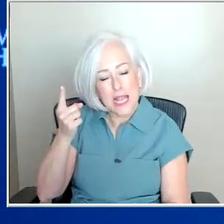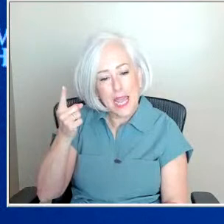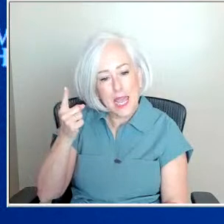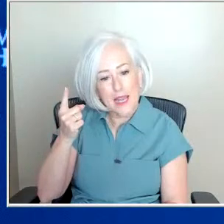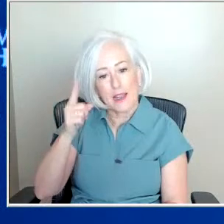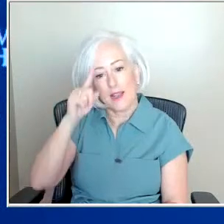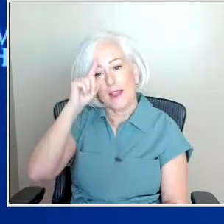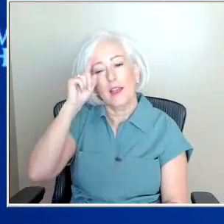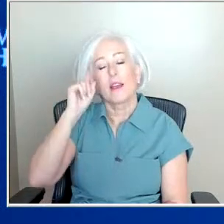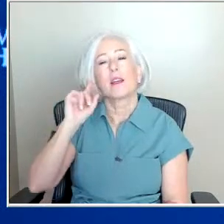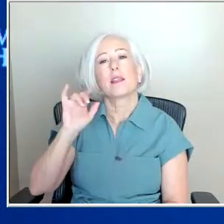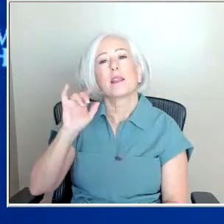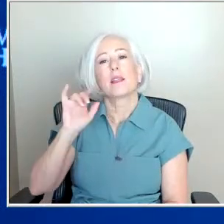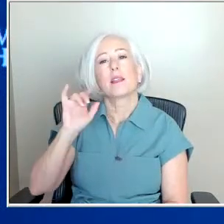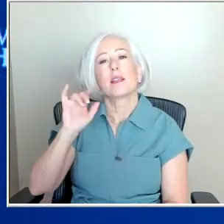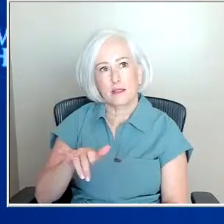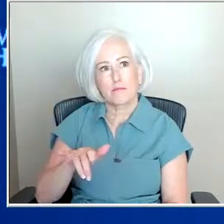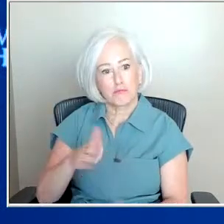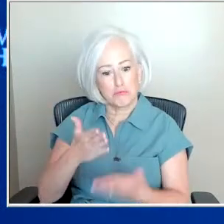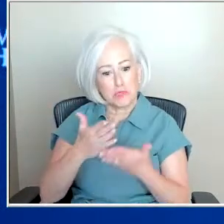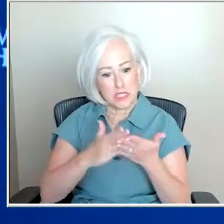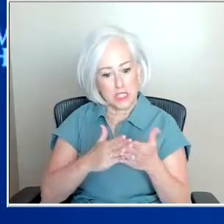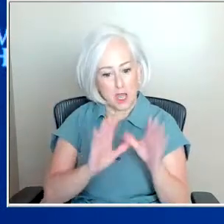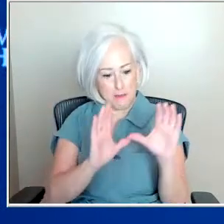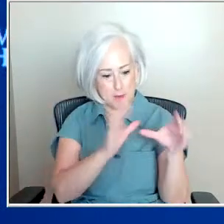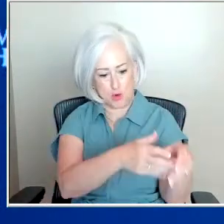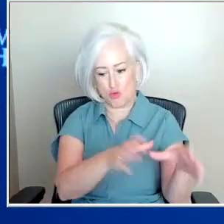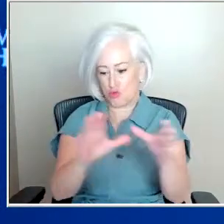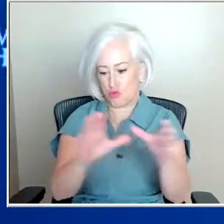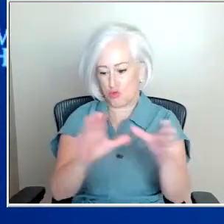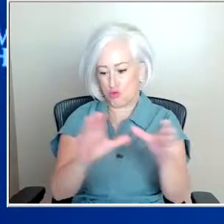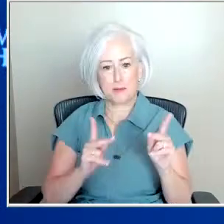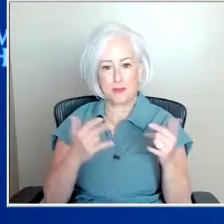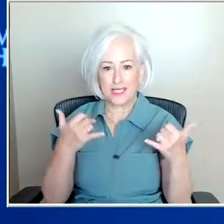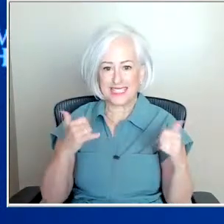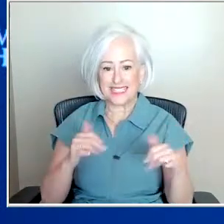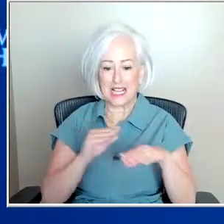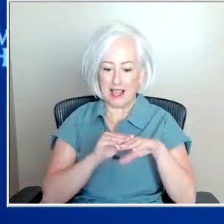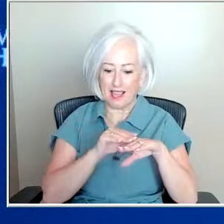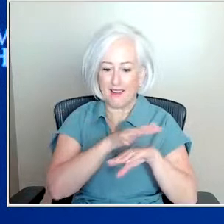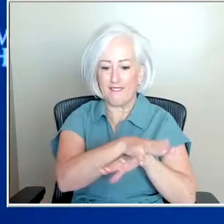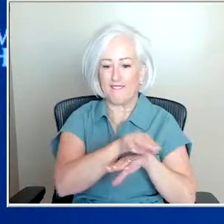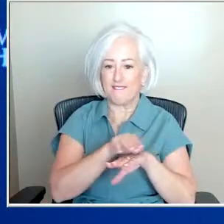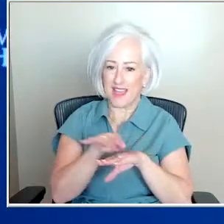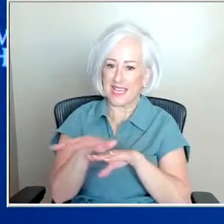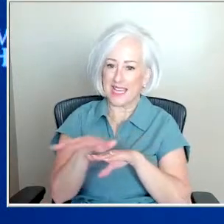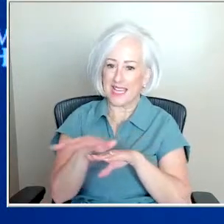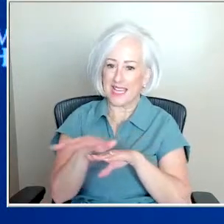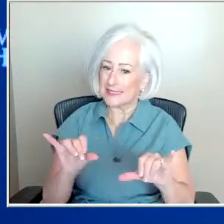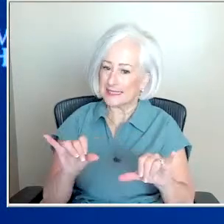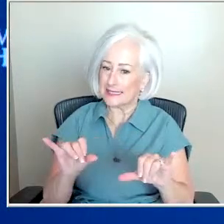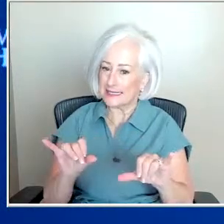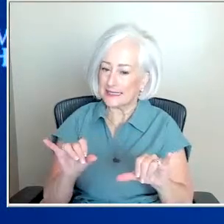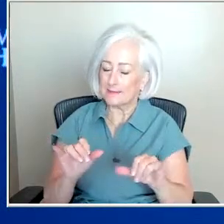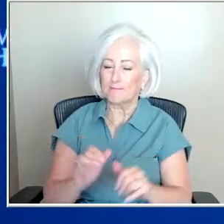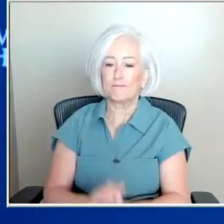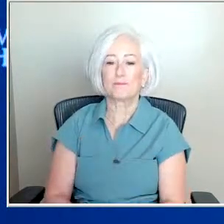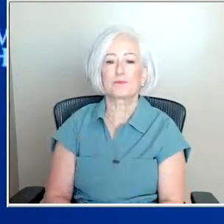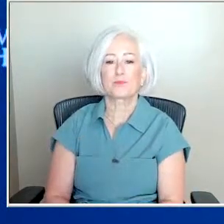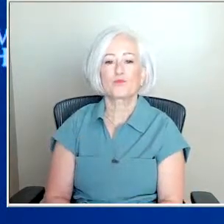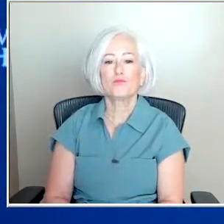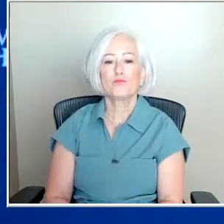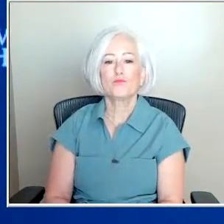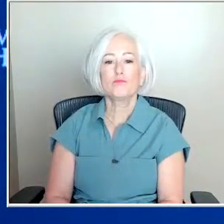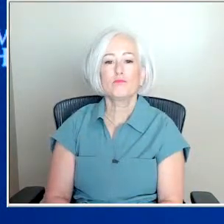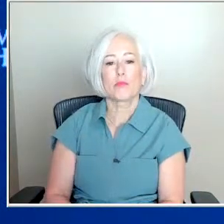certain populations of people who are still very much affected by this. So really the end of